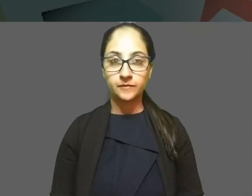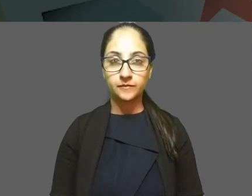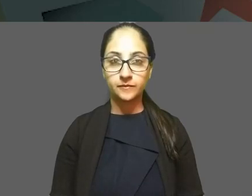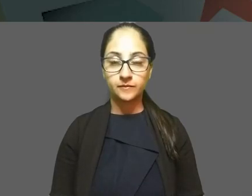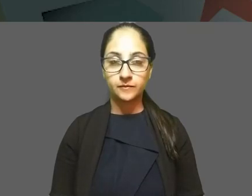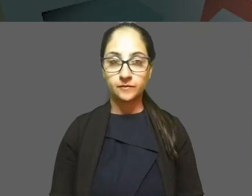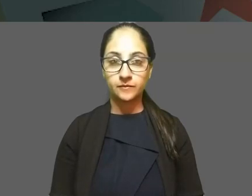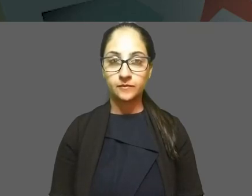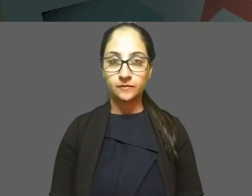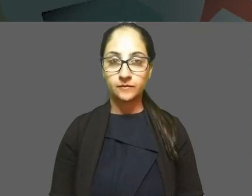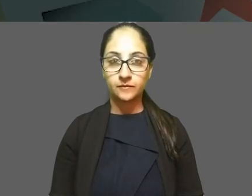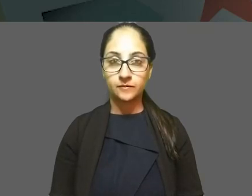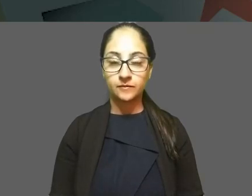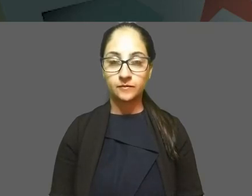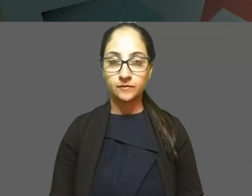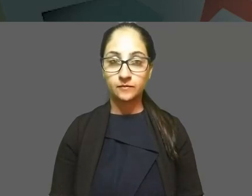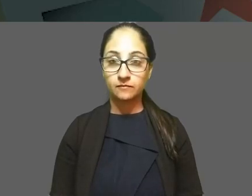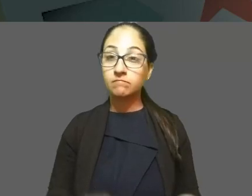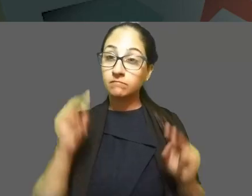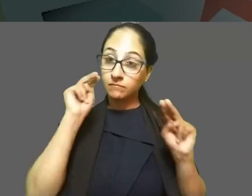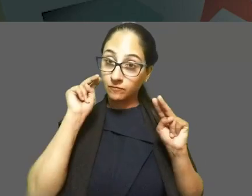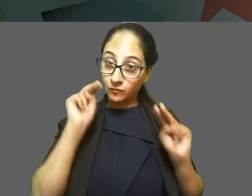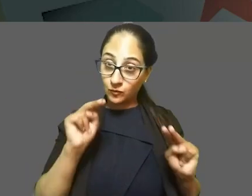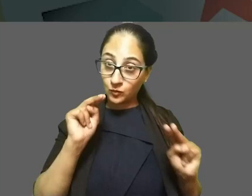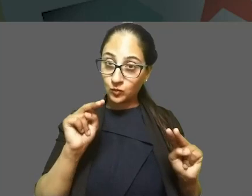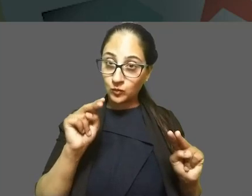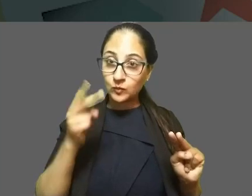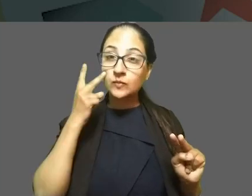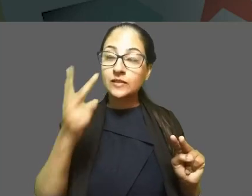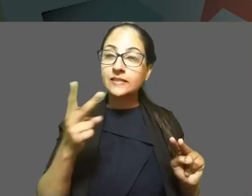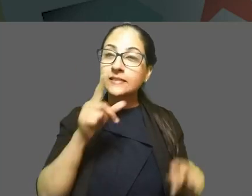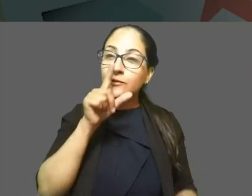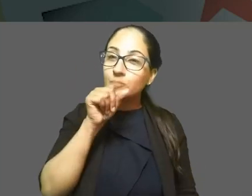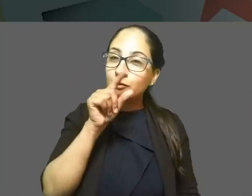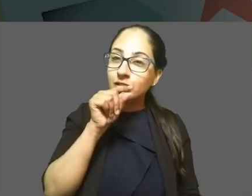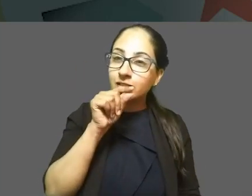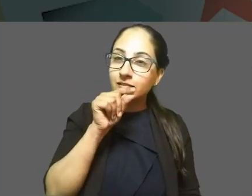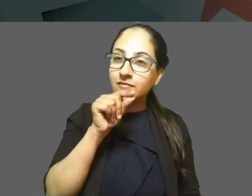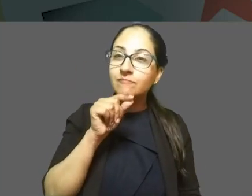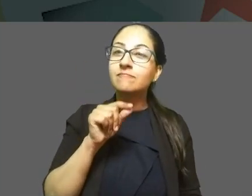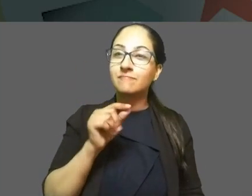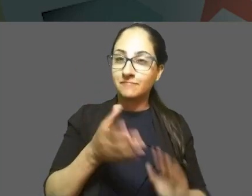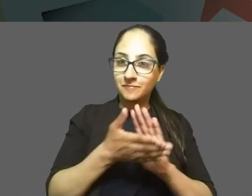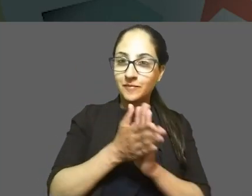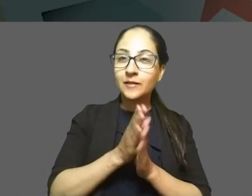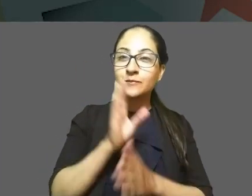And you can see here that some of my chicken has started to get nice and brown.